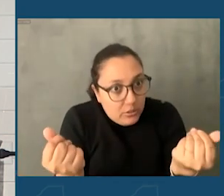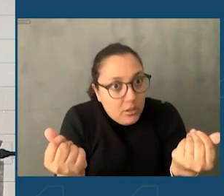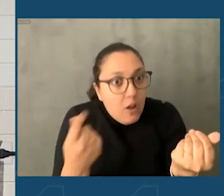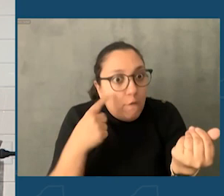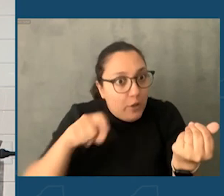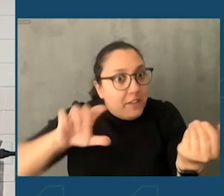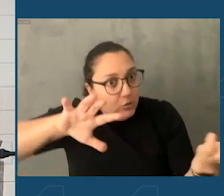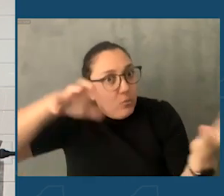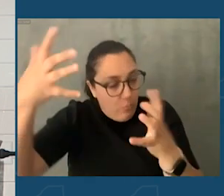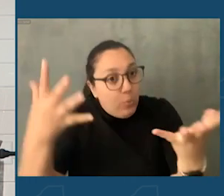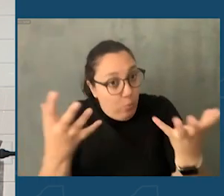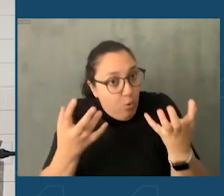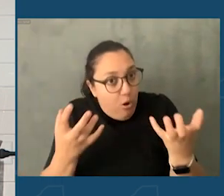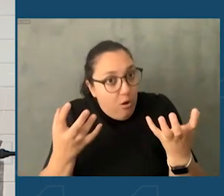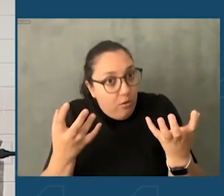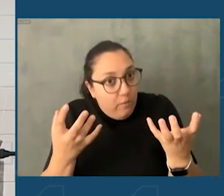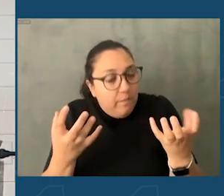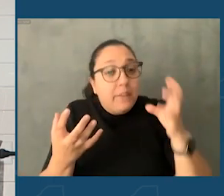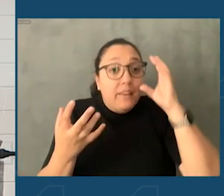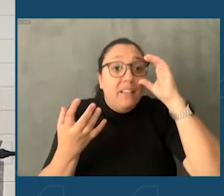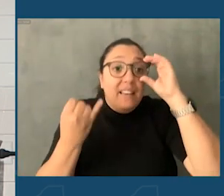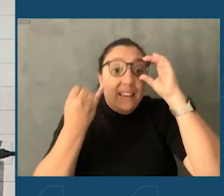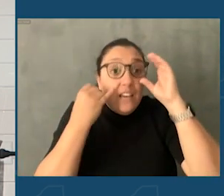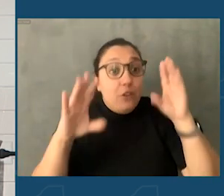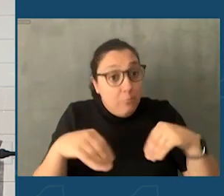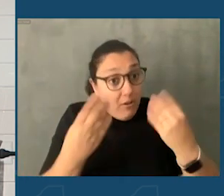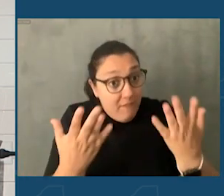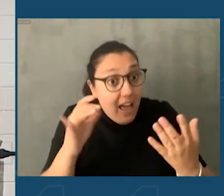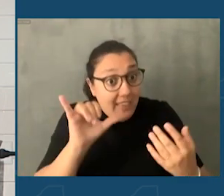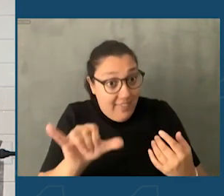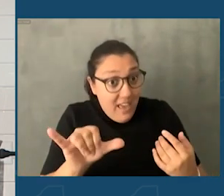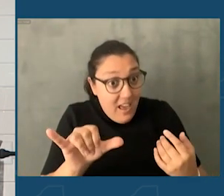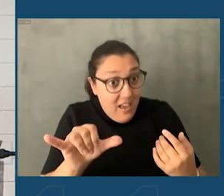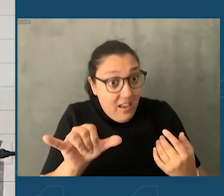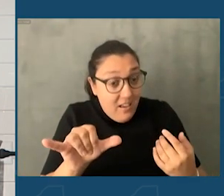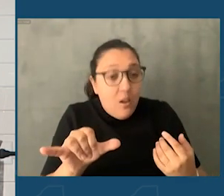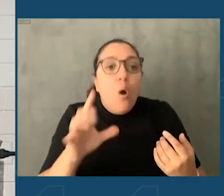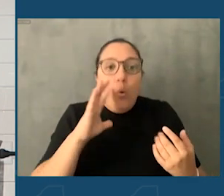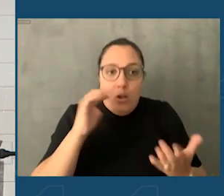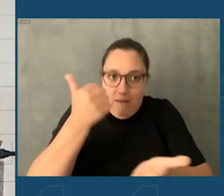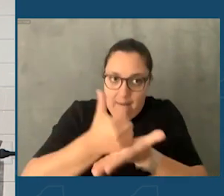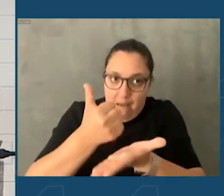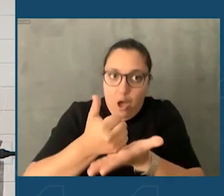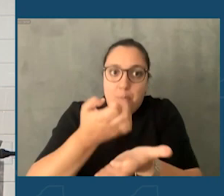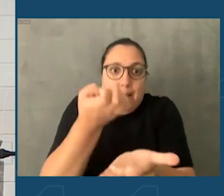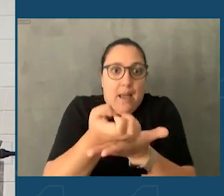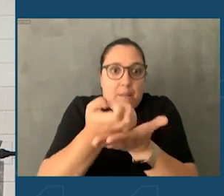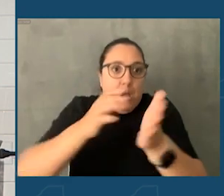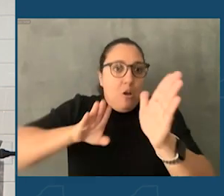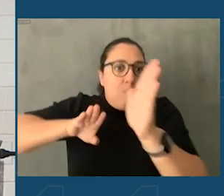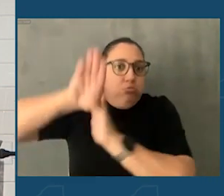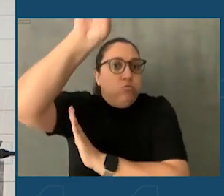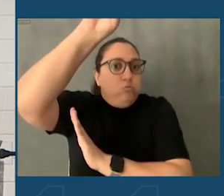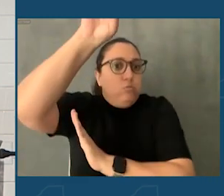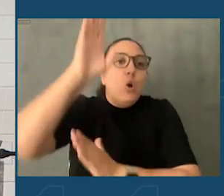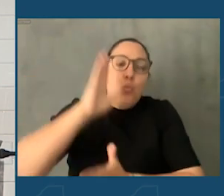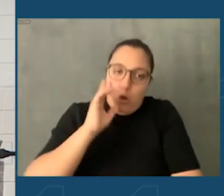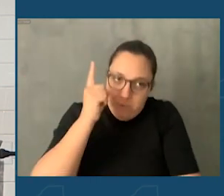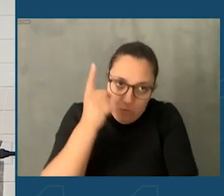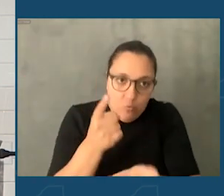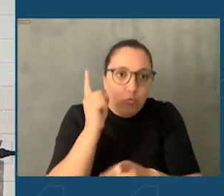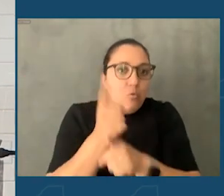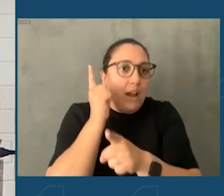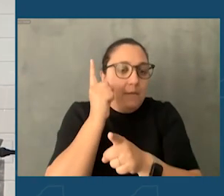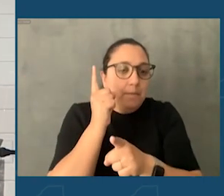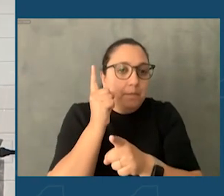crisis. And when we do provide that solution, it's going to help the economy, and it's going to be the right thing to do. Here's